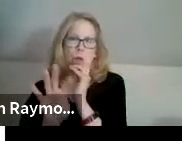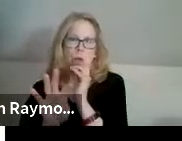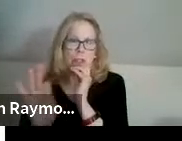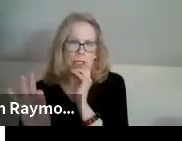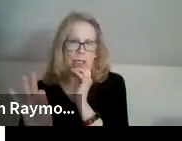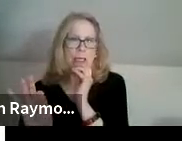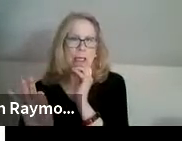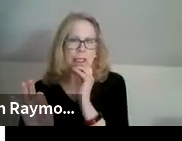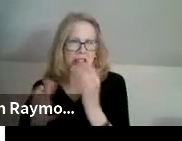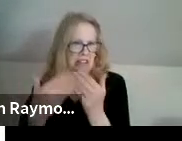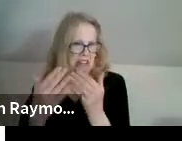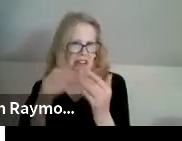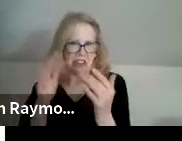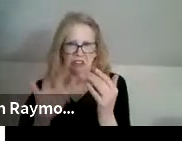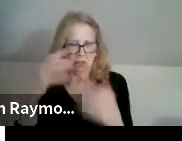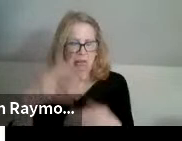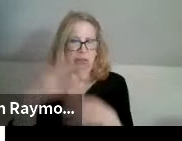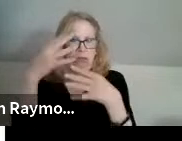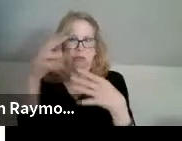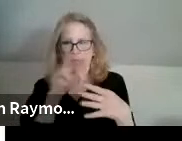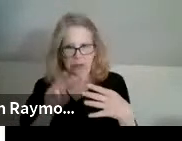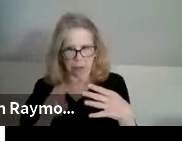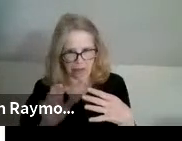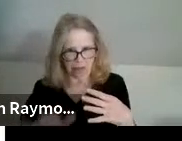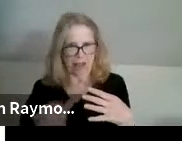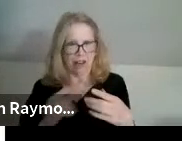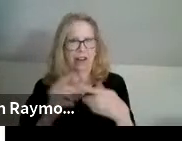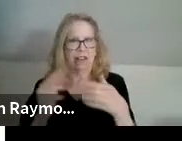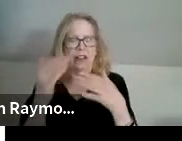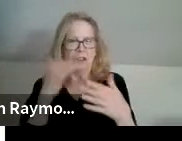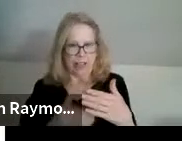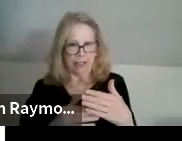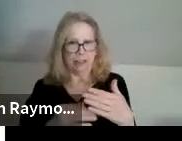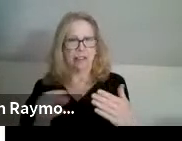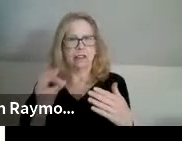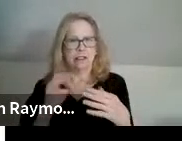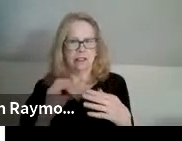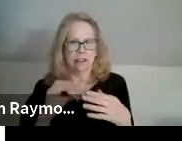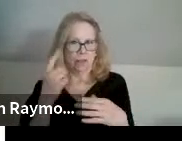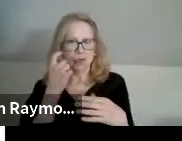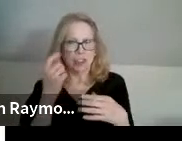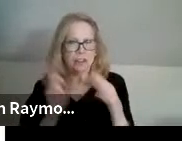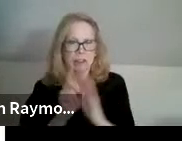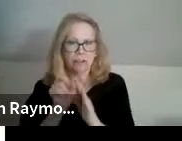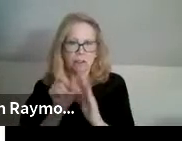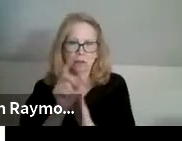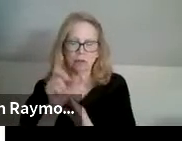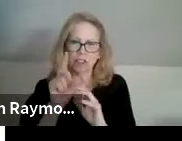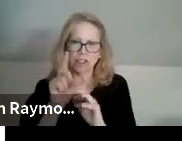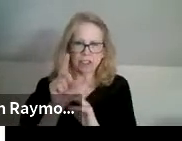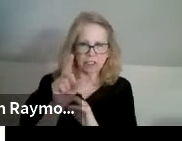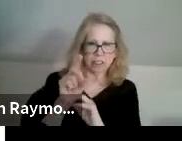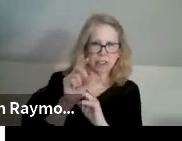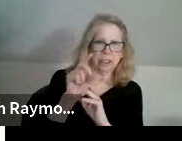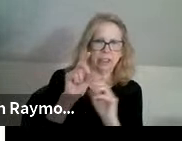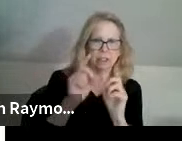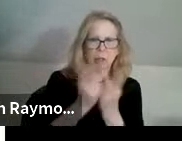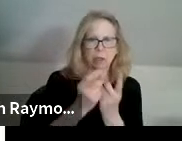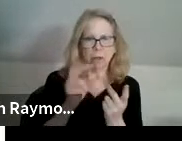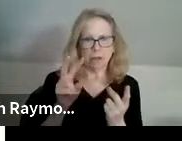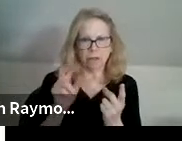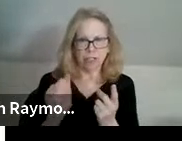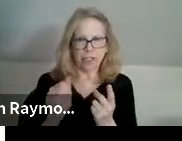And fourth, finally, again, 508 would be third, is recently there was the Department of Veterans Affairs Website Accessibility Act